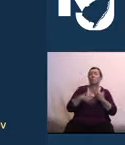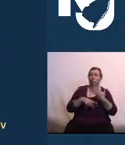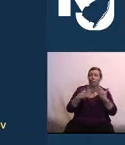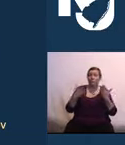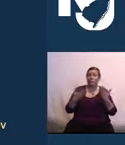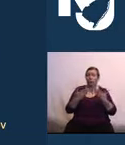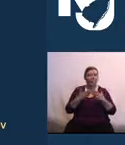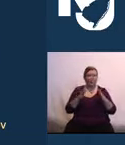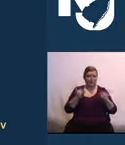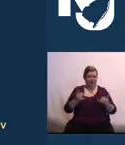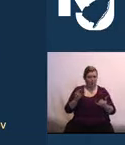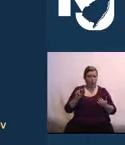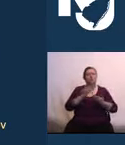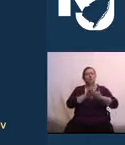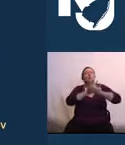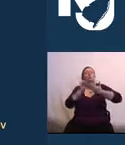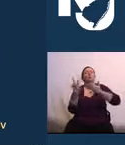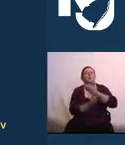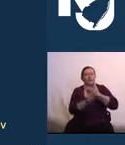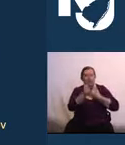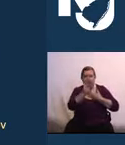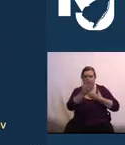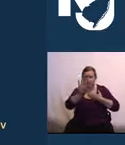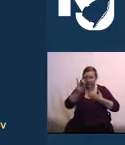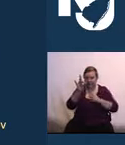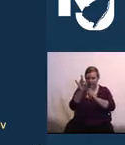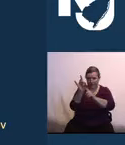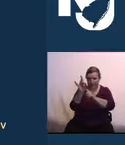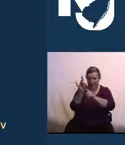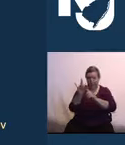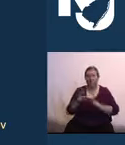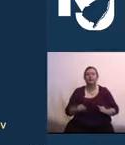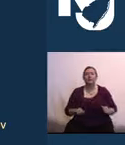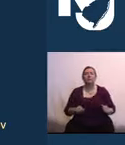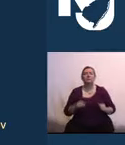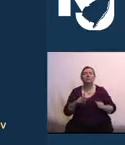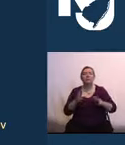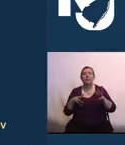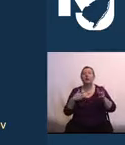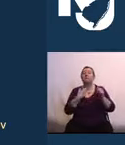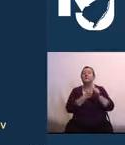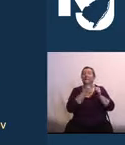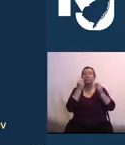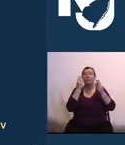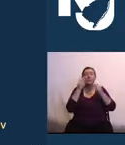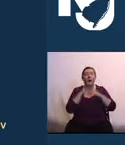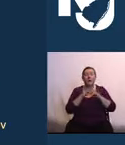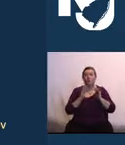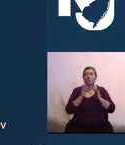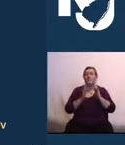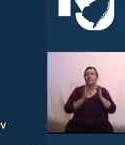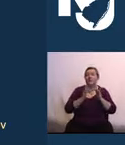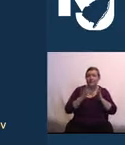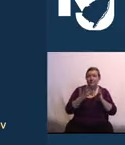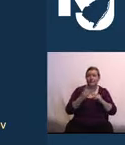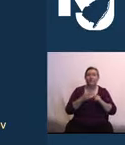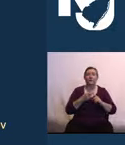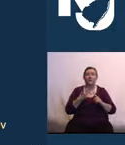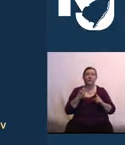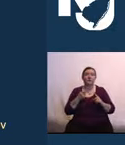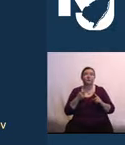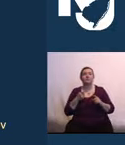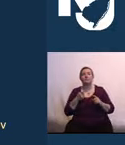on February 8th, and you can get set up with updates on the website of the New Jersey Housing and Mortgage Finance Agency